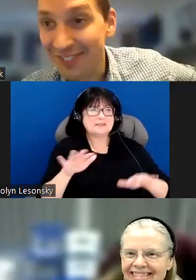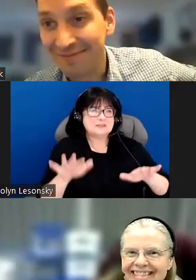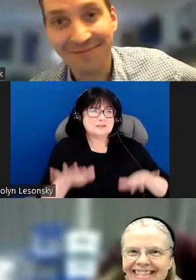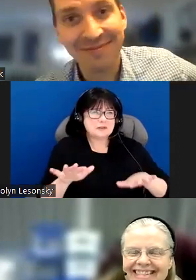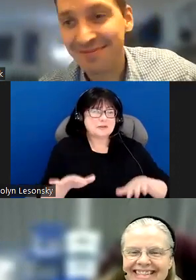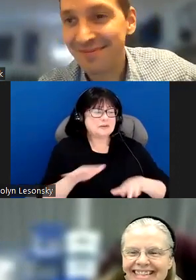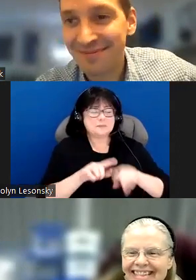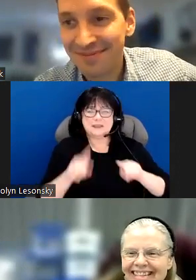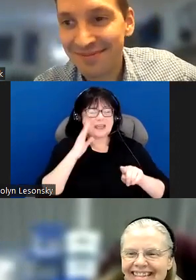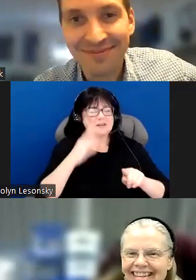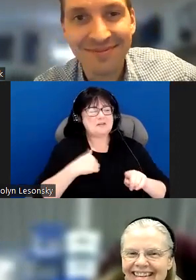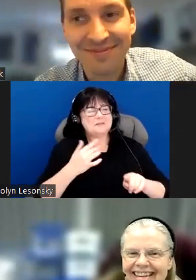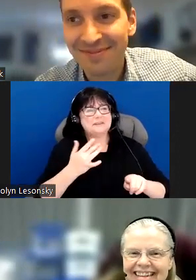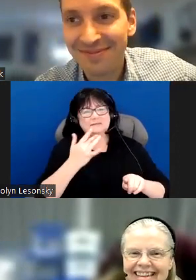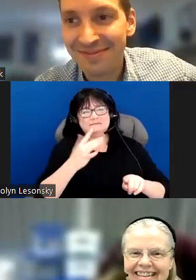very much.